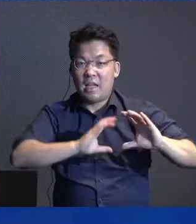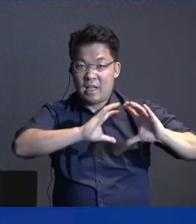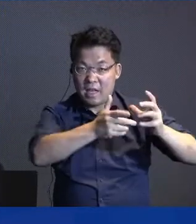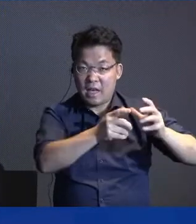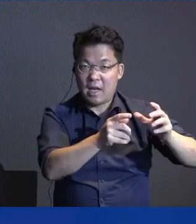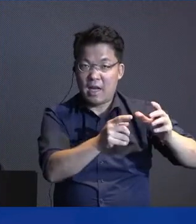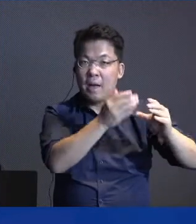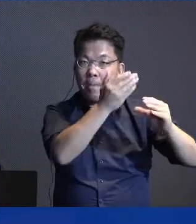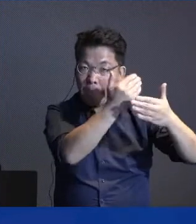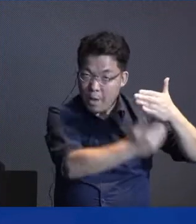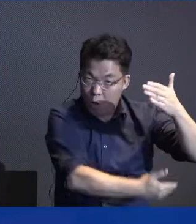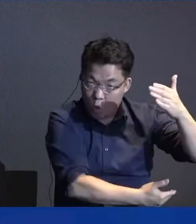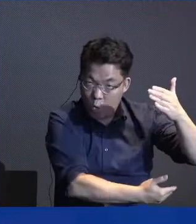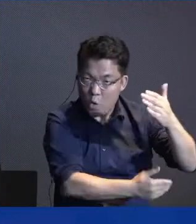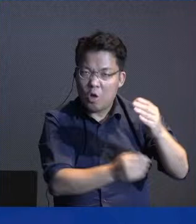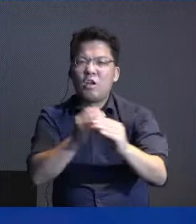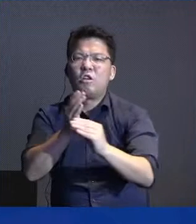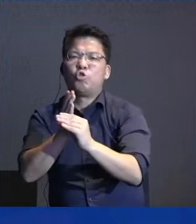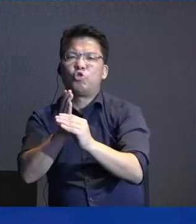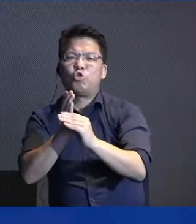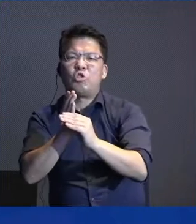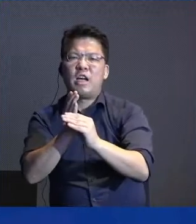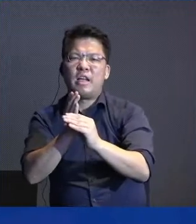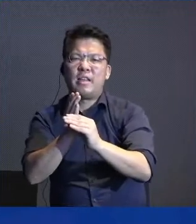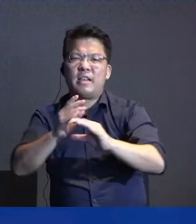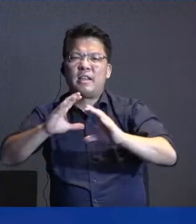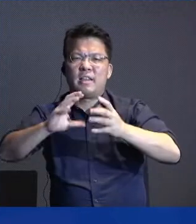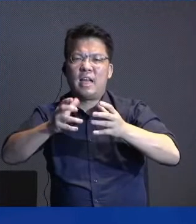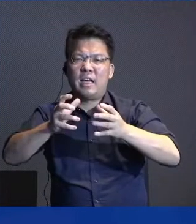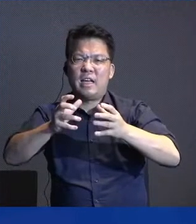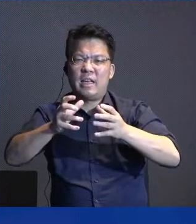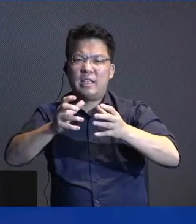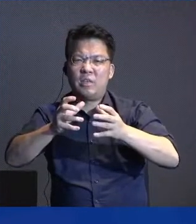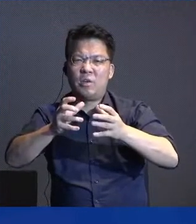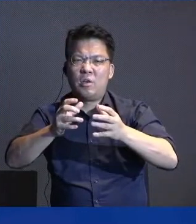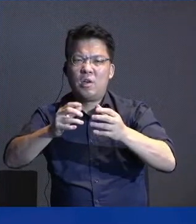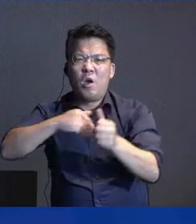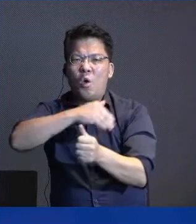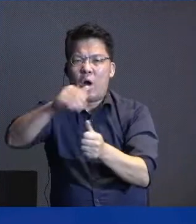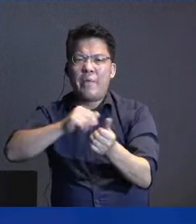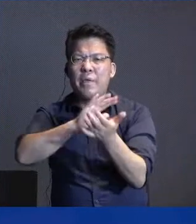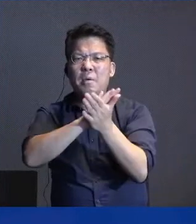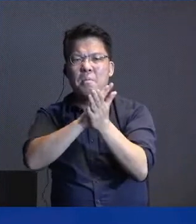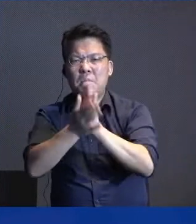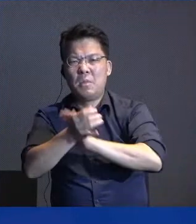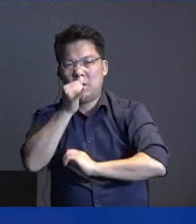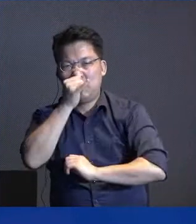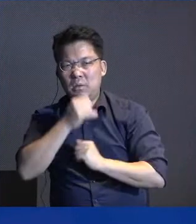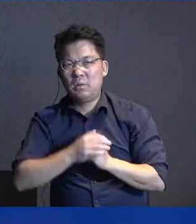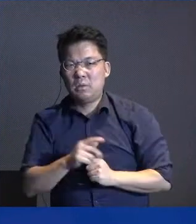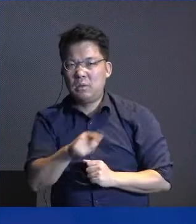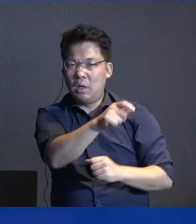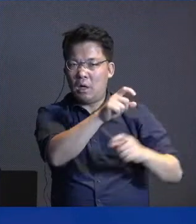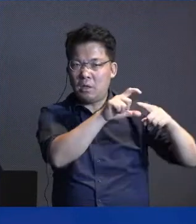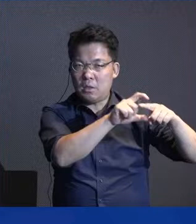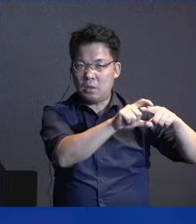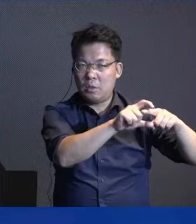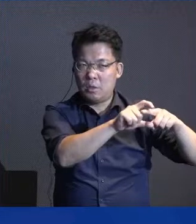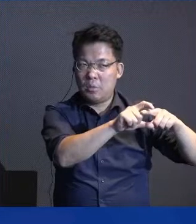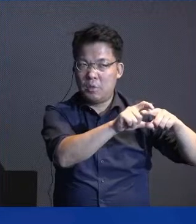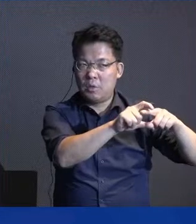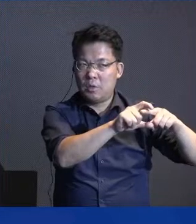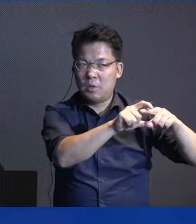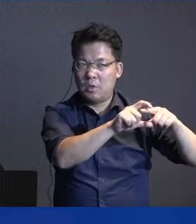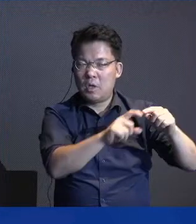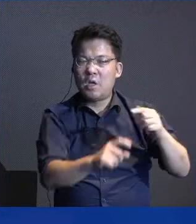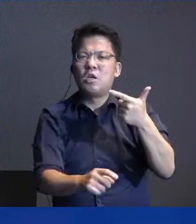8 people across the world are 60 years or more. And what the pandemic, it's still going on for